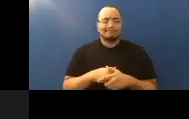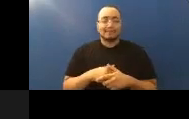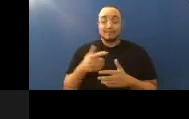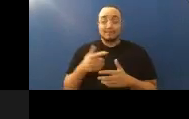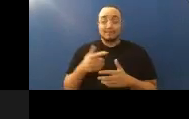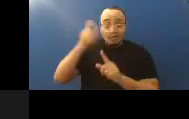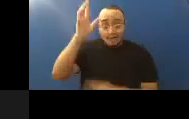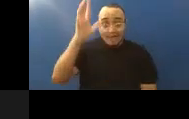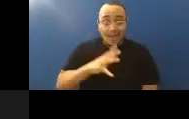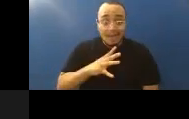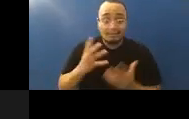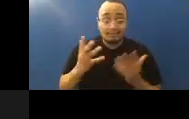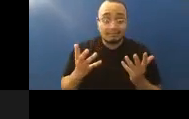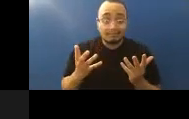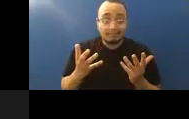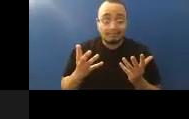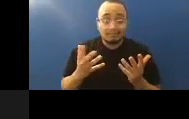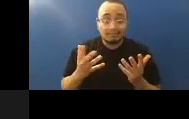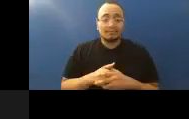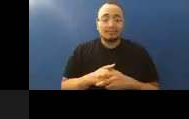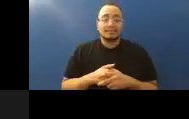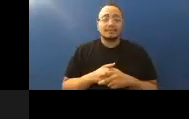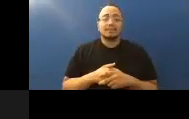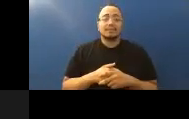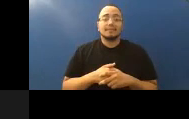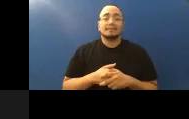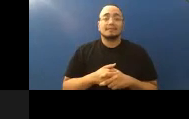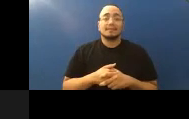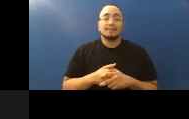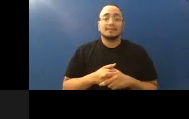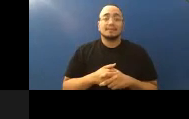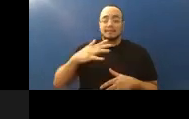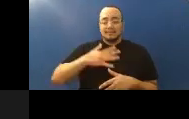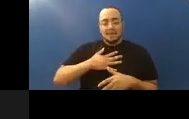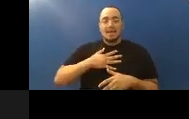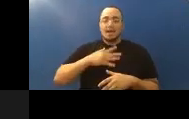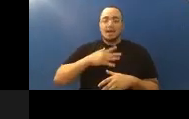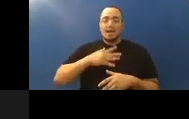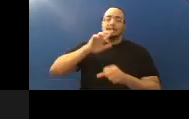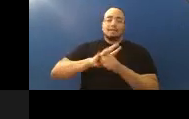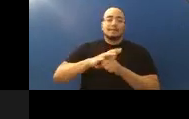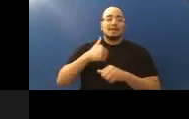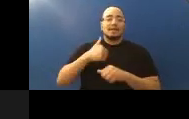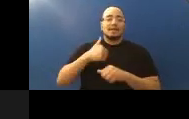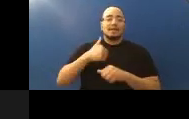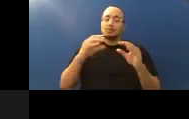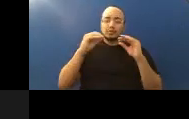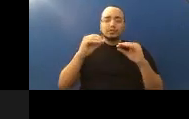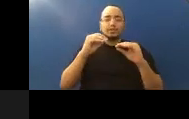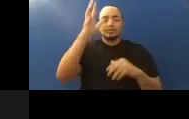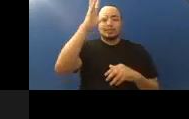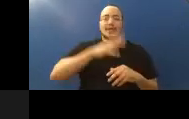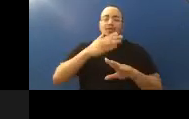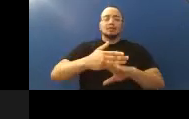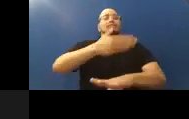and I, especially someone who's been committed to teaching men to do better for a long time. It still hurts me to know that this is